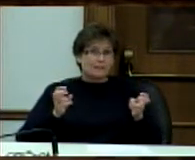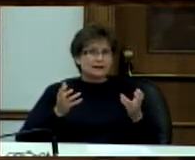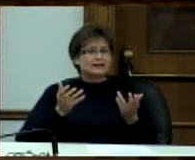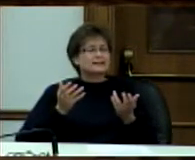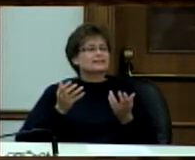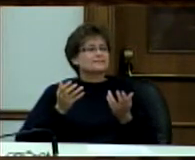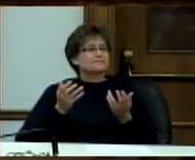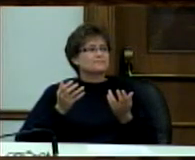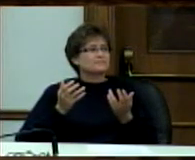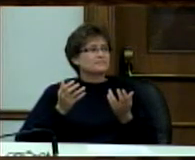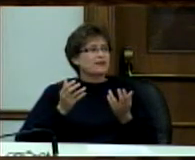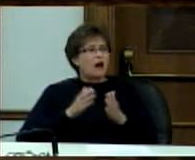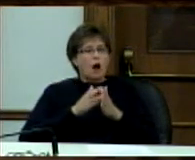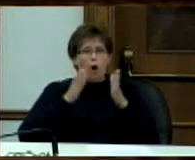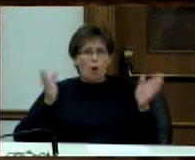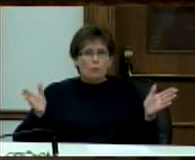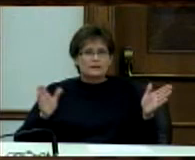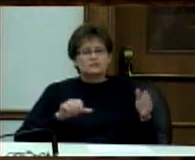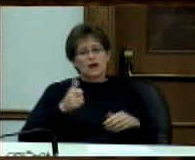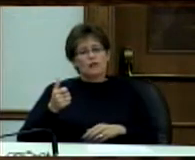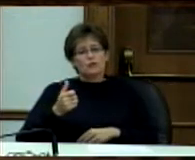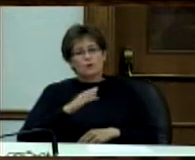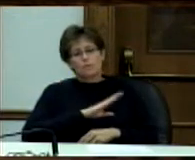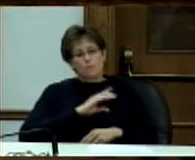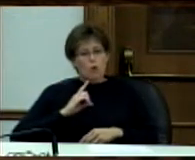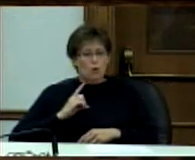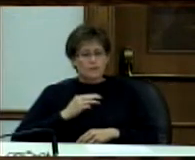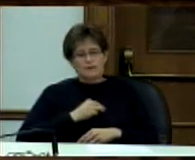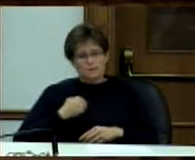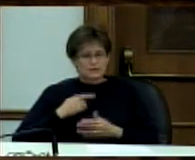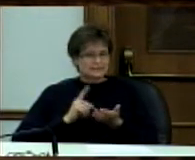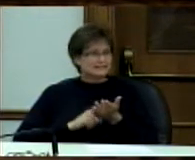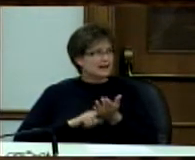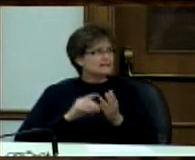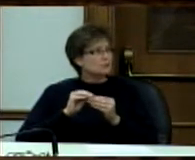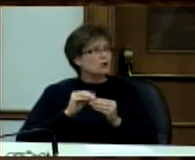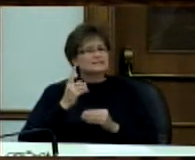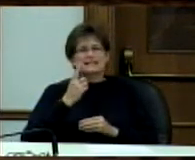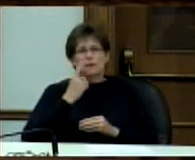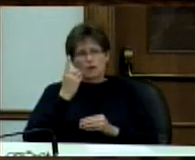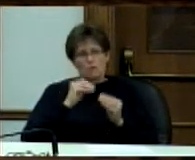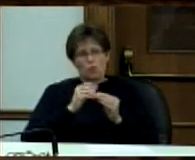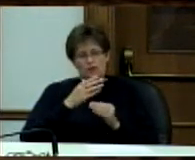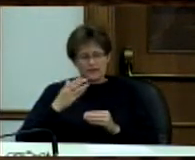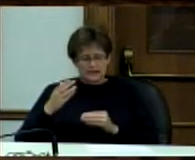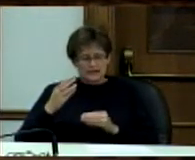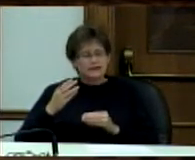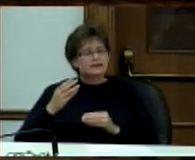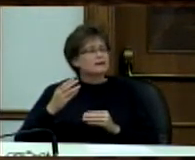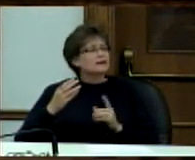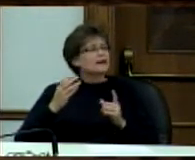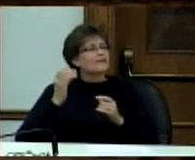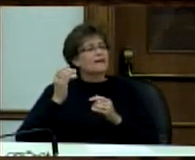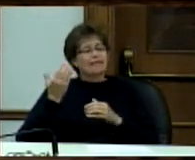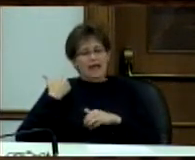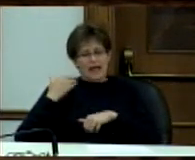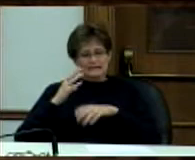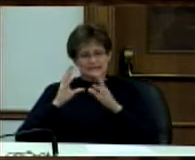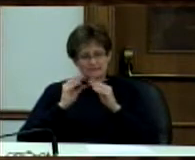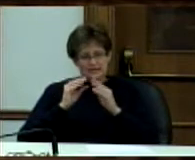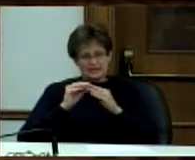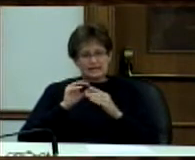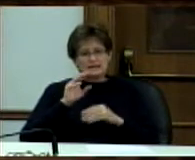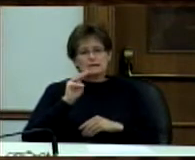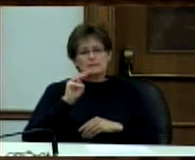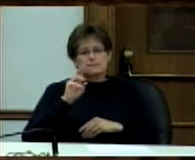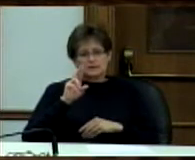topic. I'll open the floor to discussion. I'll also state, one more quick thing I want to state. At our last meeting, I